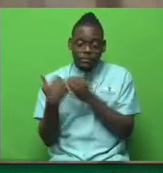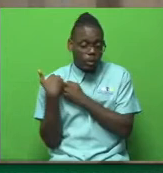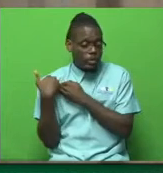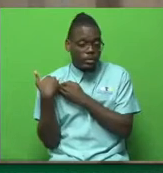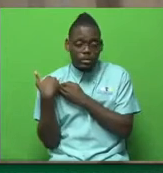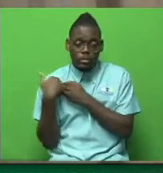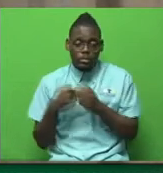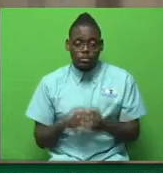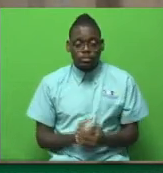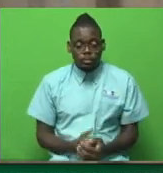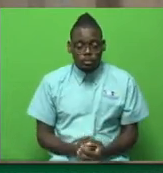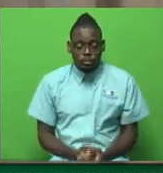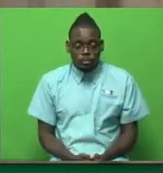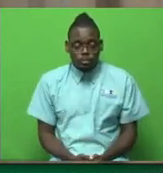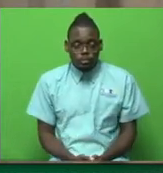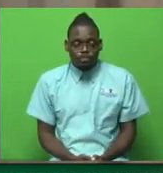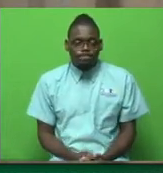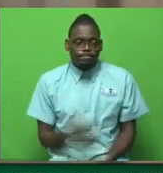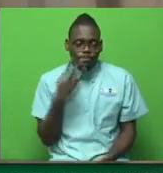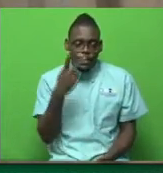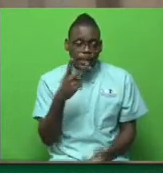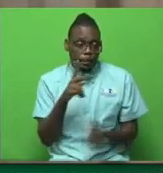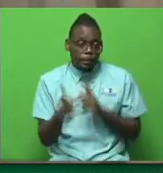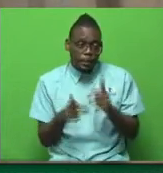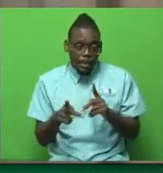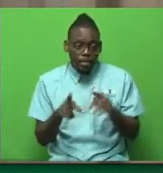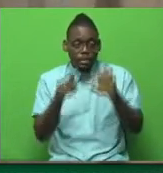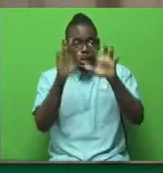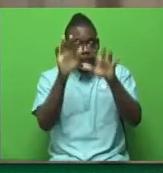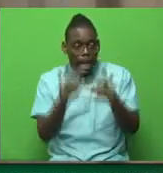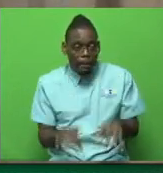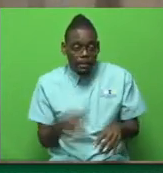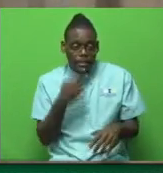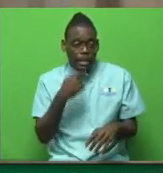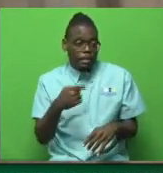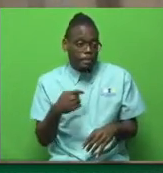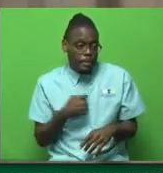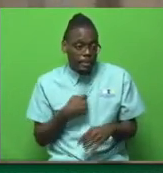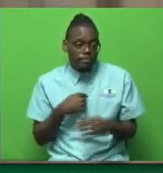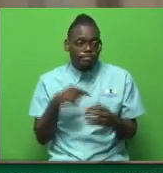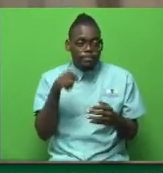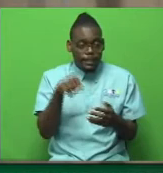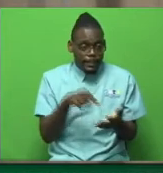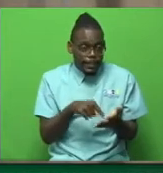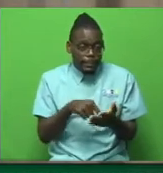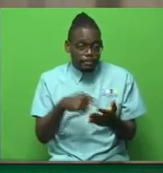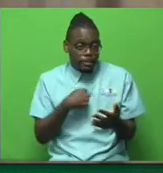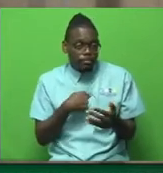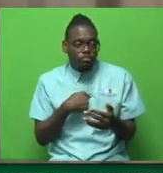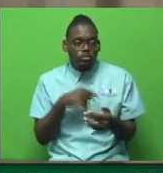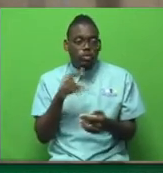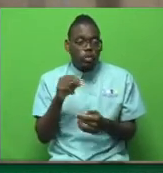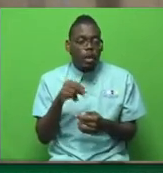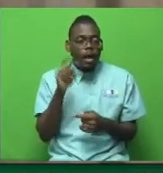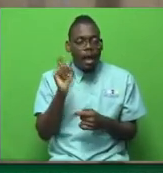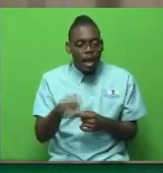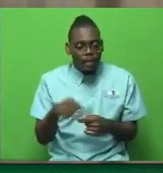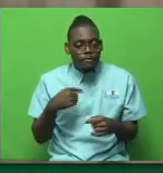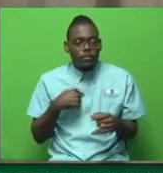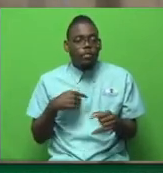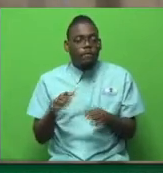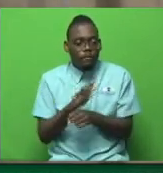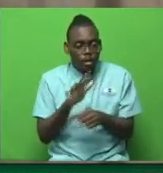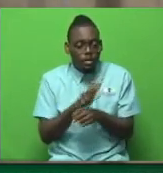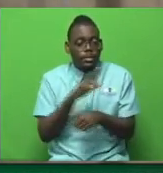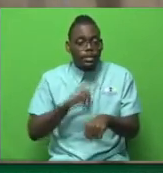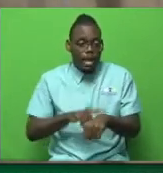when people hand your notes until you say this sometimes you must say no you would have had time to go through why certain communities have no